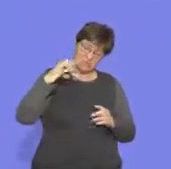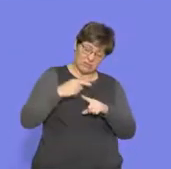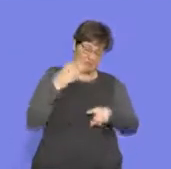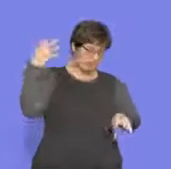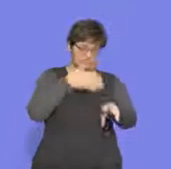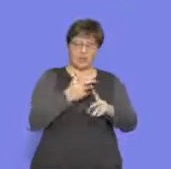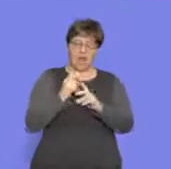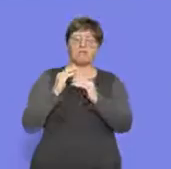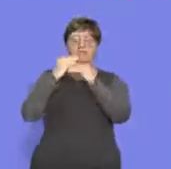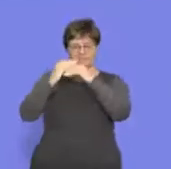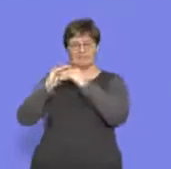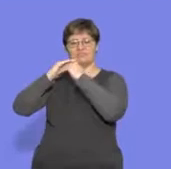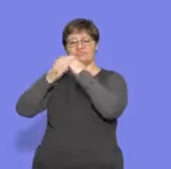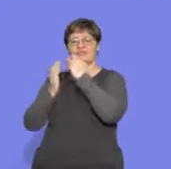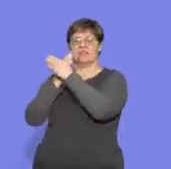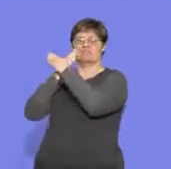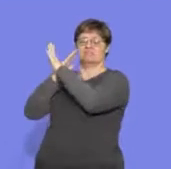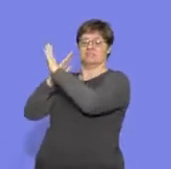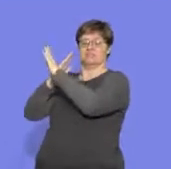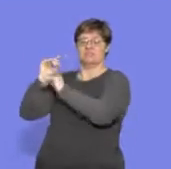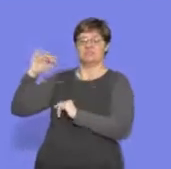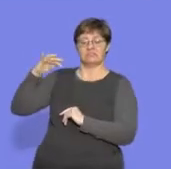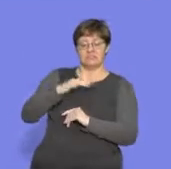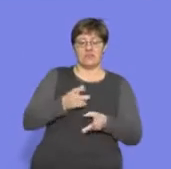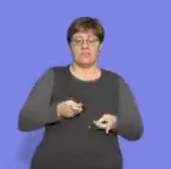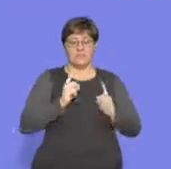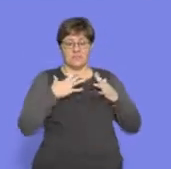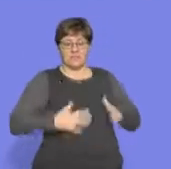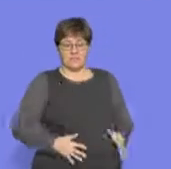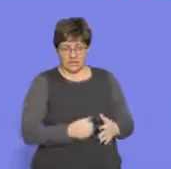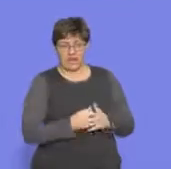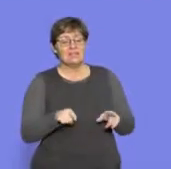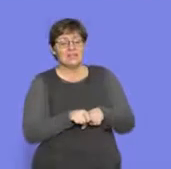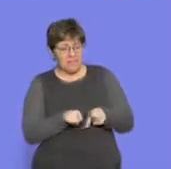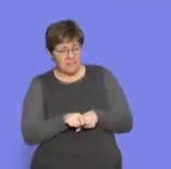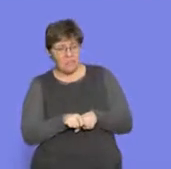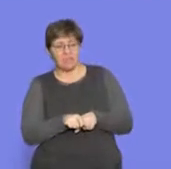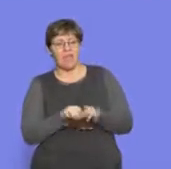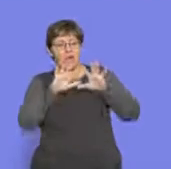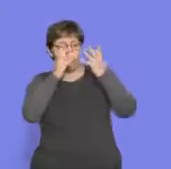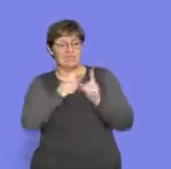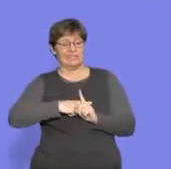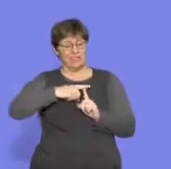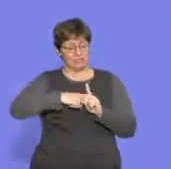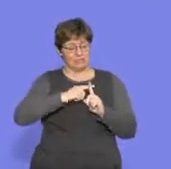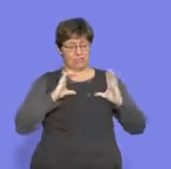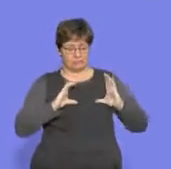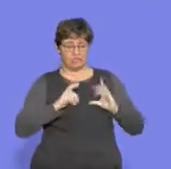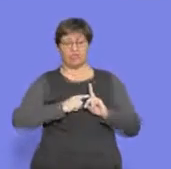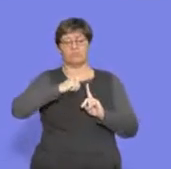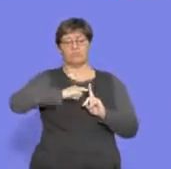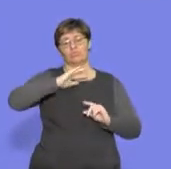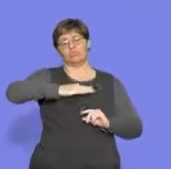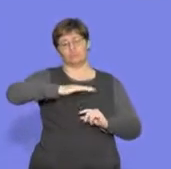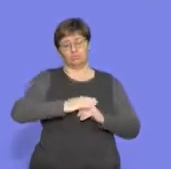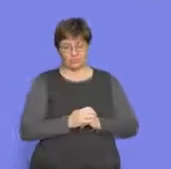that layer is crucial in terms of helping with the absorption of harmful radiation, as well as maintaining the global temperature on the surface of the